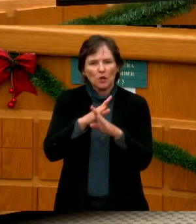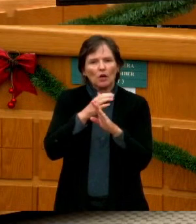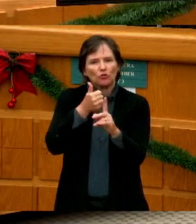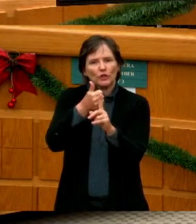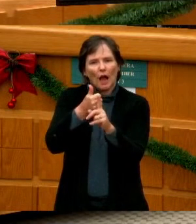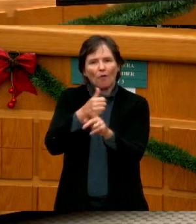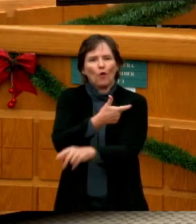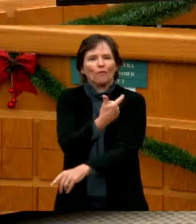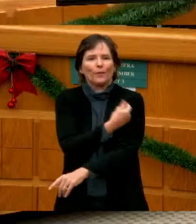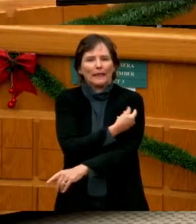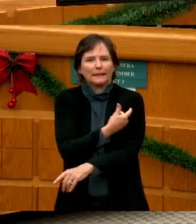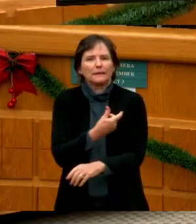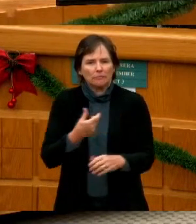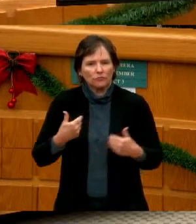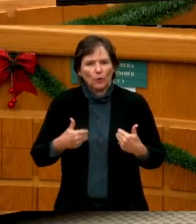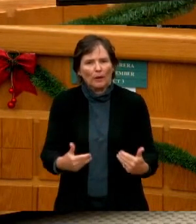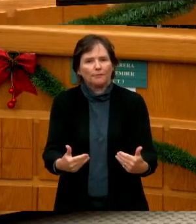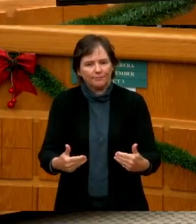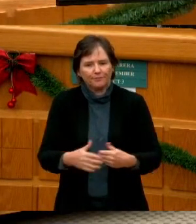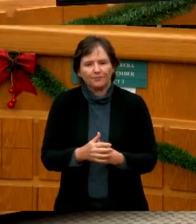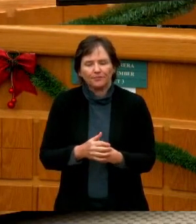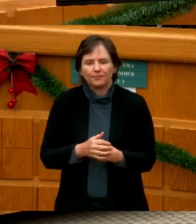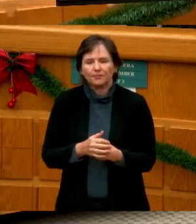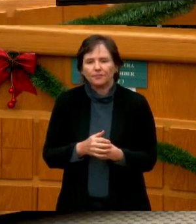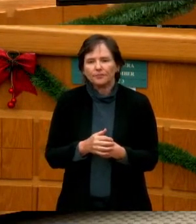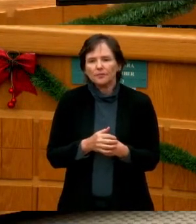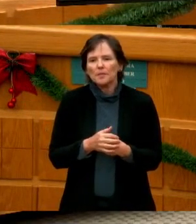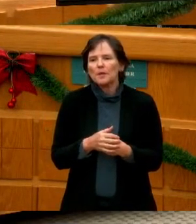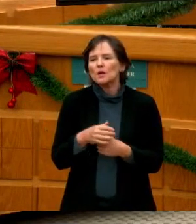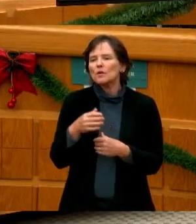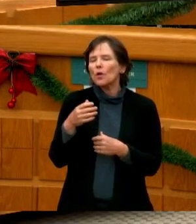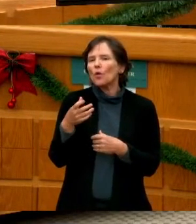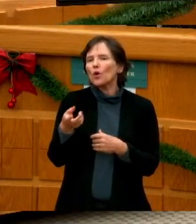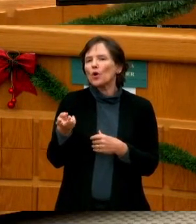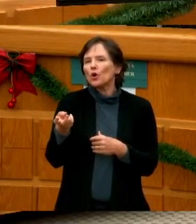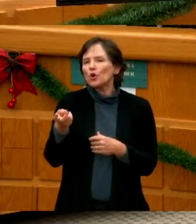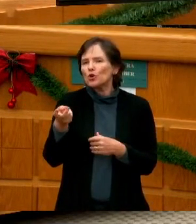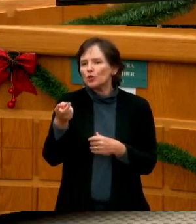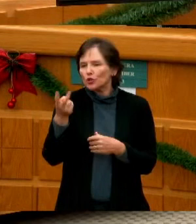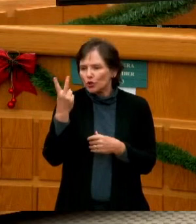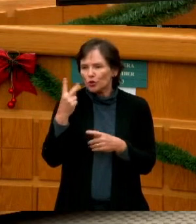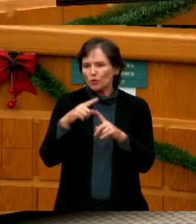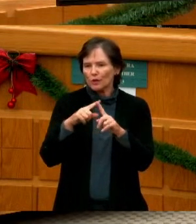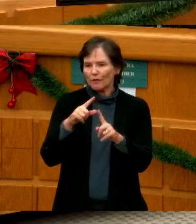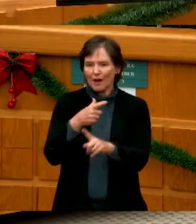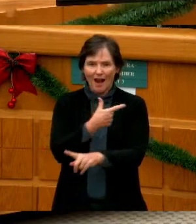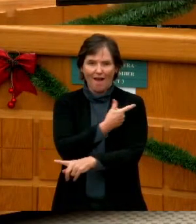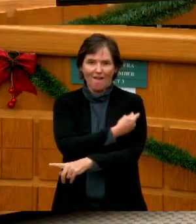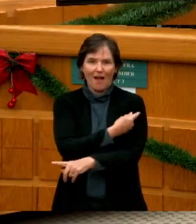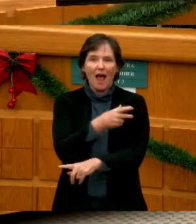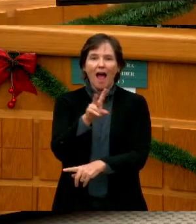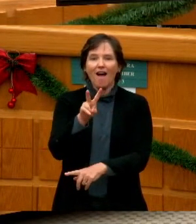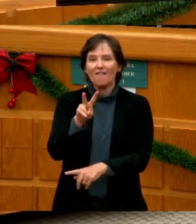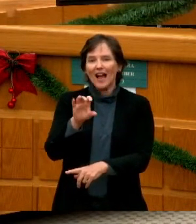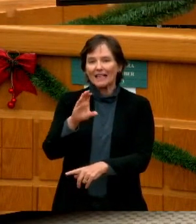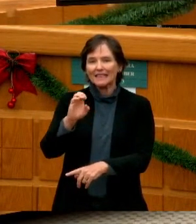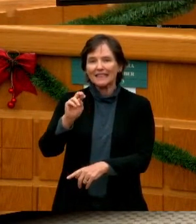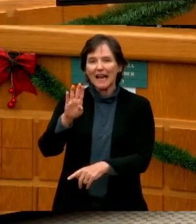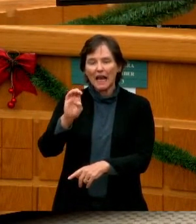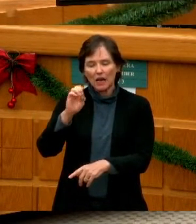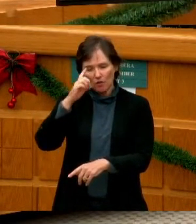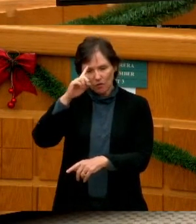So to turn now to the 2 COVID-19 vaccine candidates that have applied for the emergency use